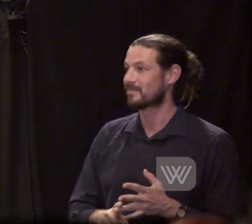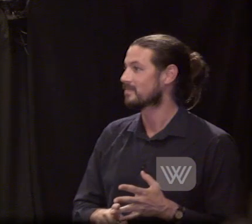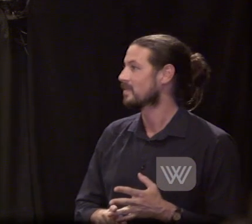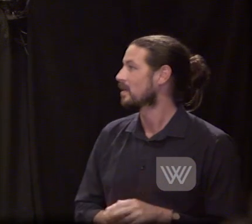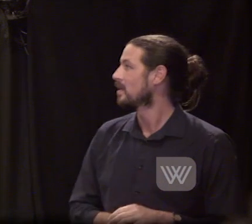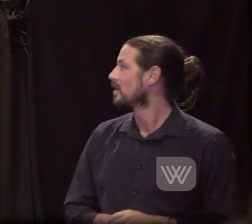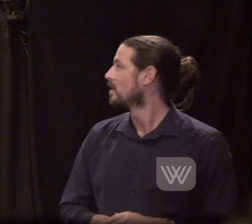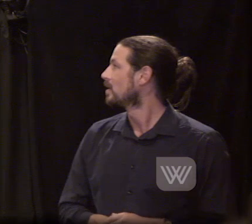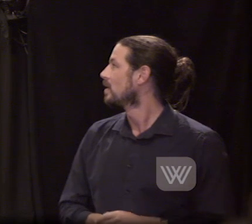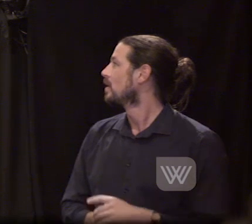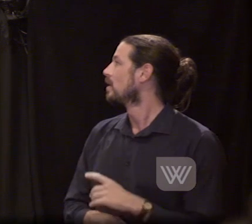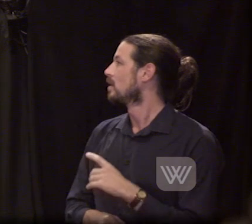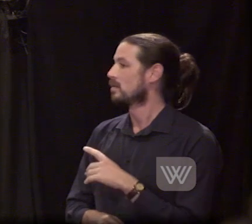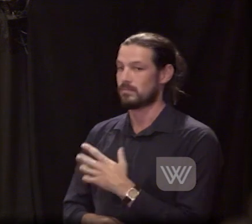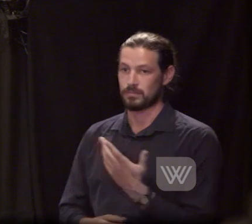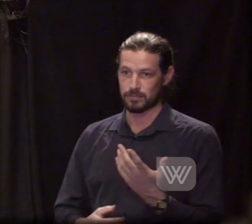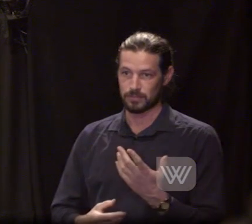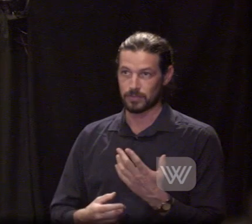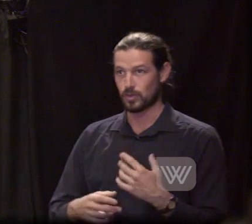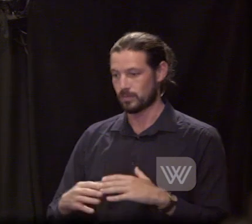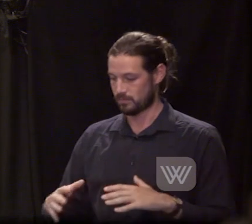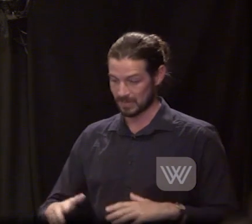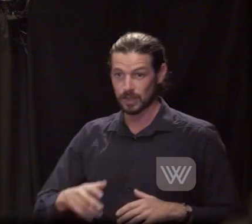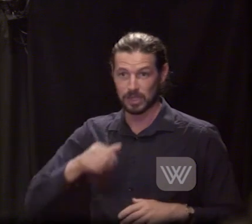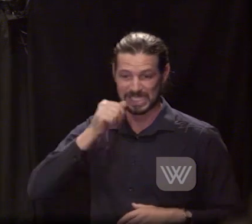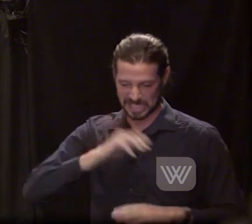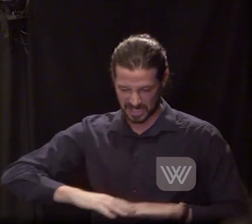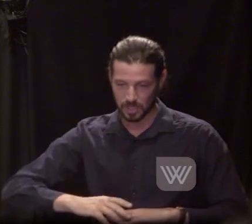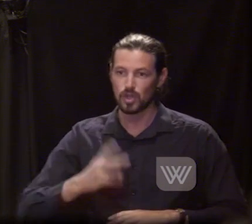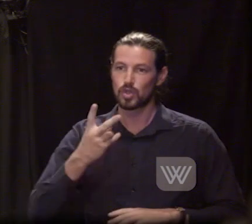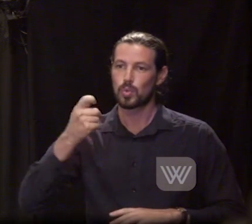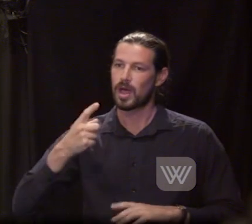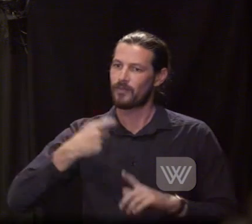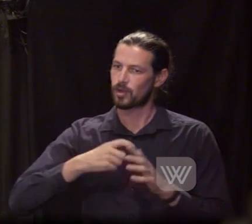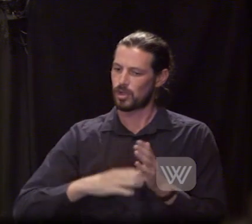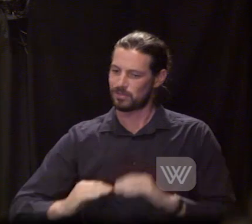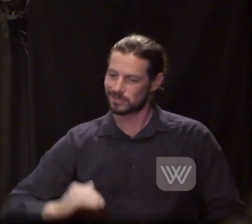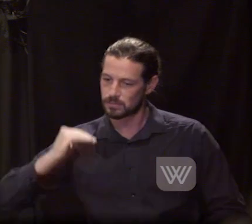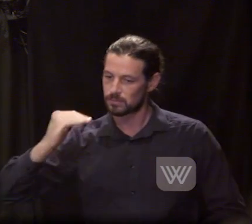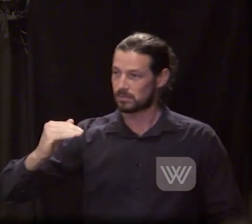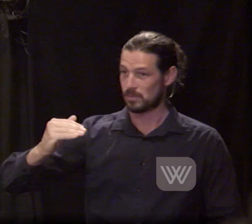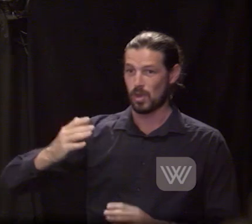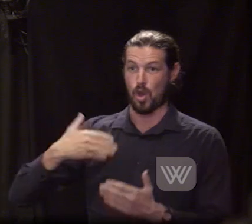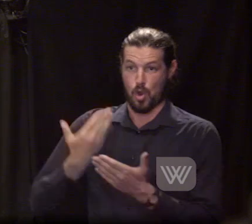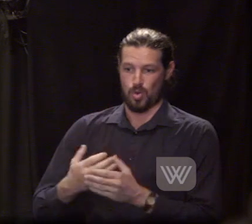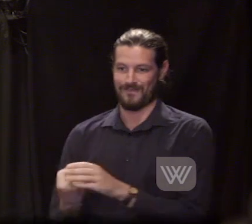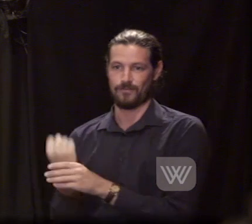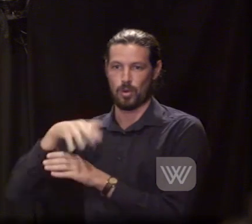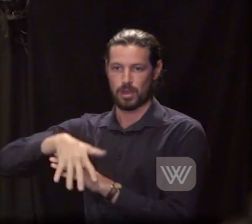you're 2.5 kilometers above sea level on the edge of a